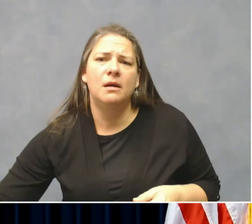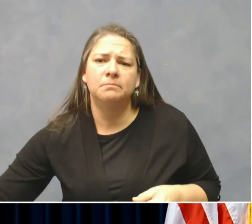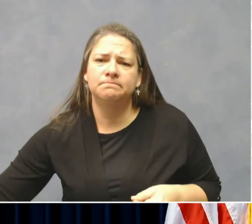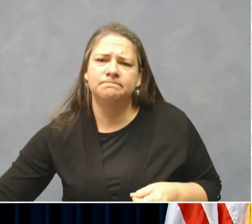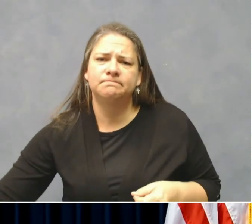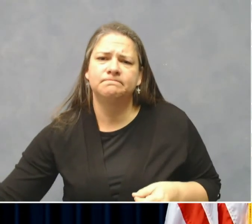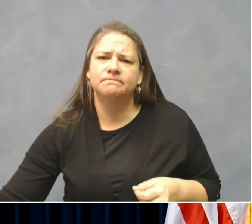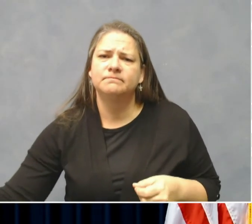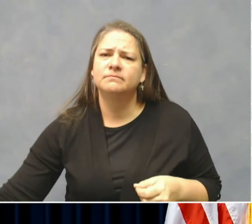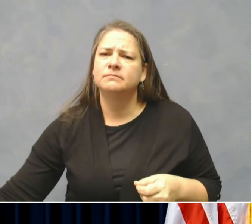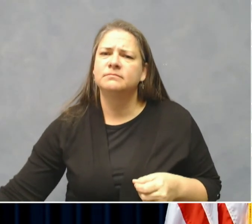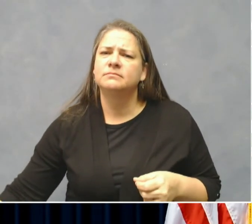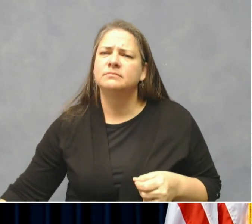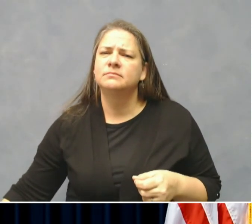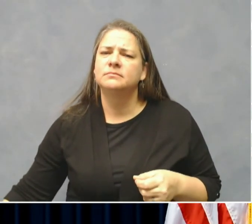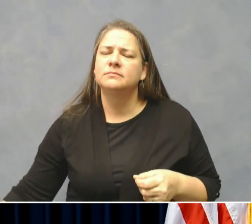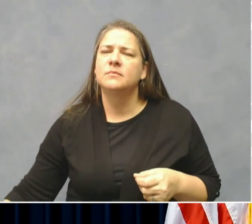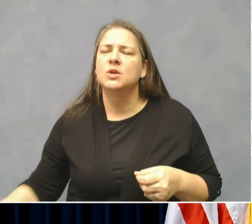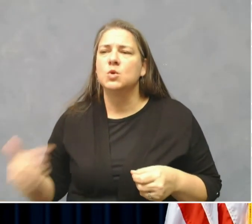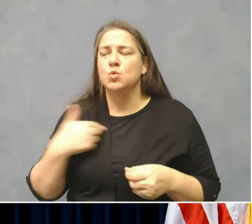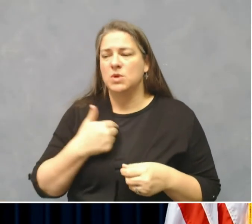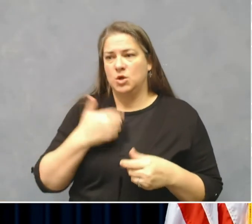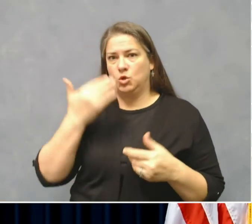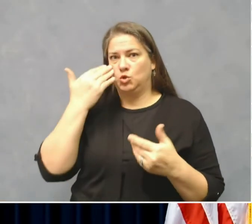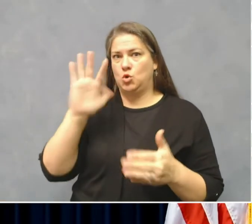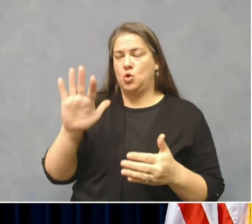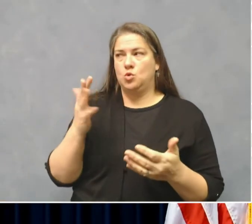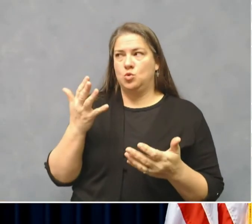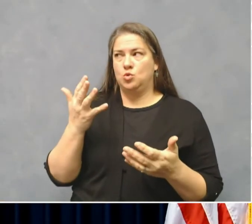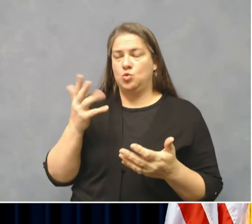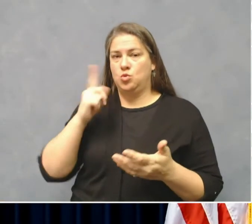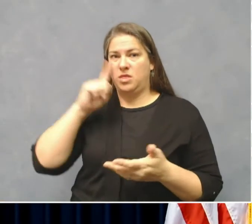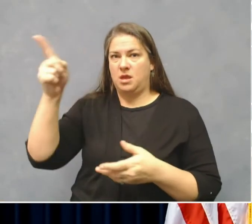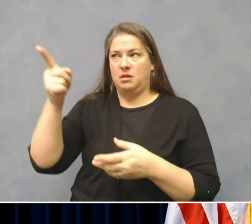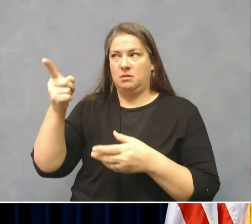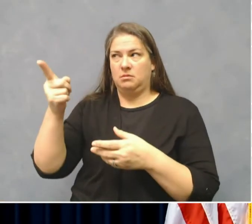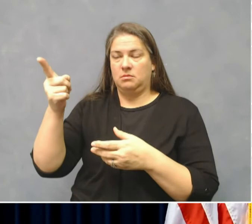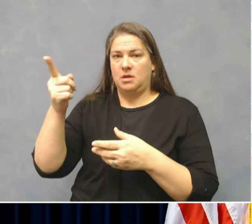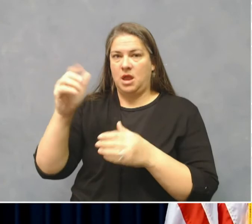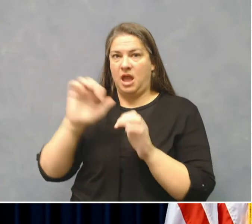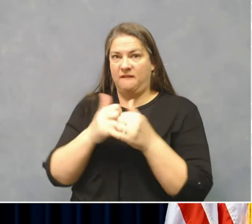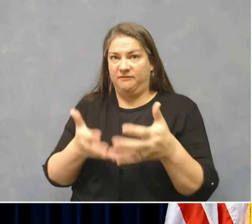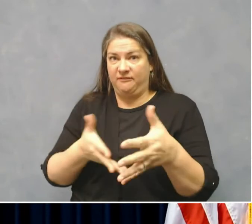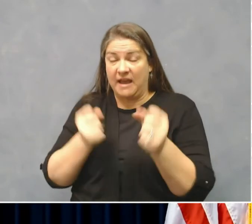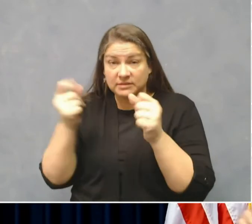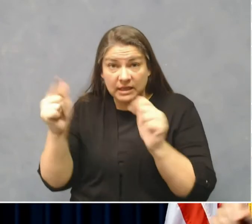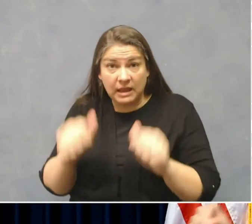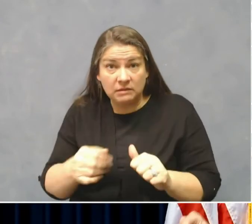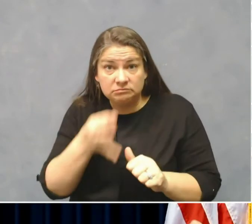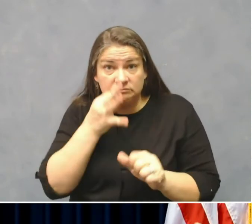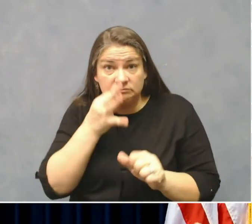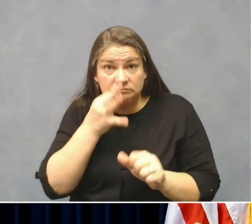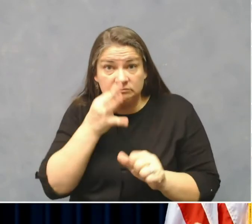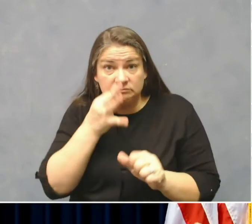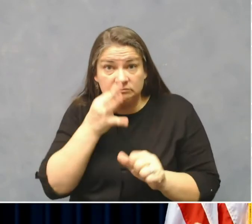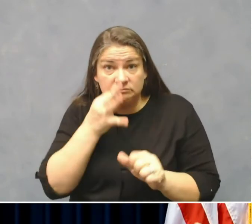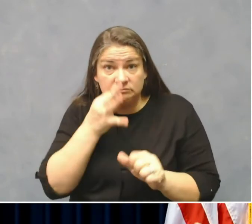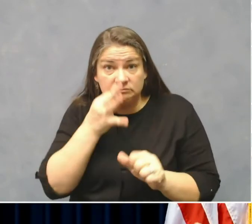able to do and how fast, and the number of vaccines. But again, I think we're going to be the number of different